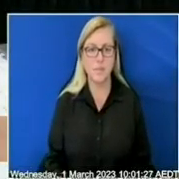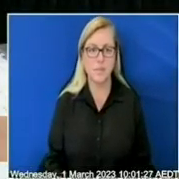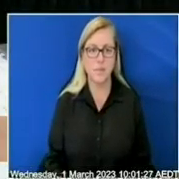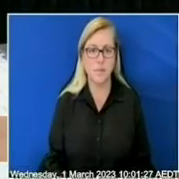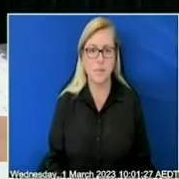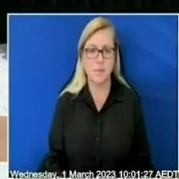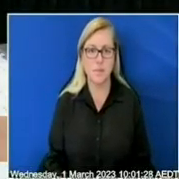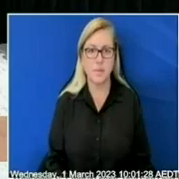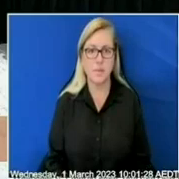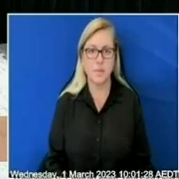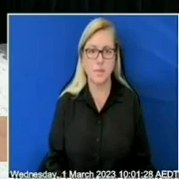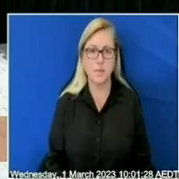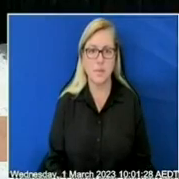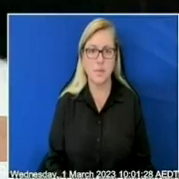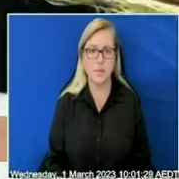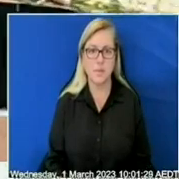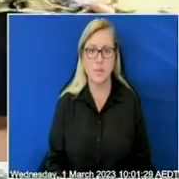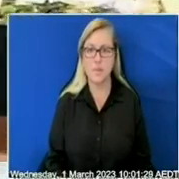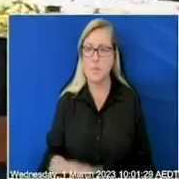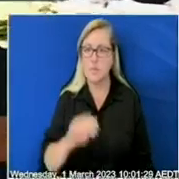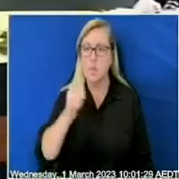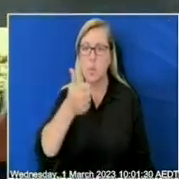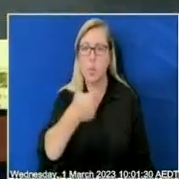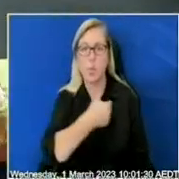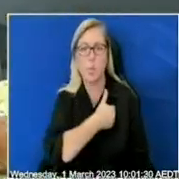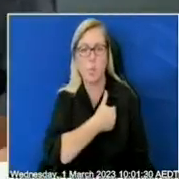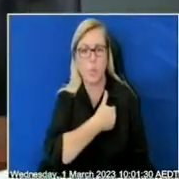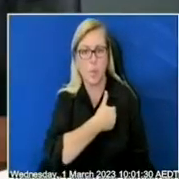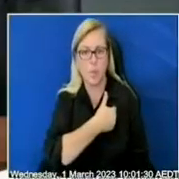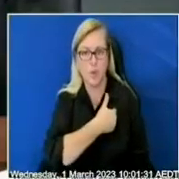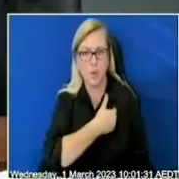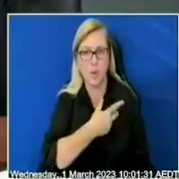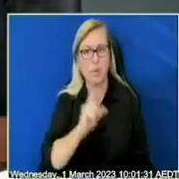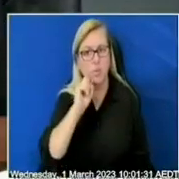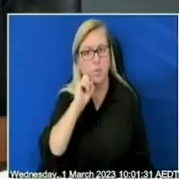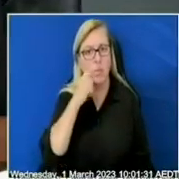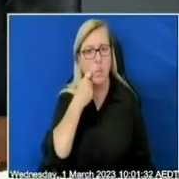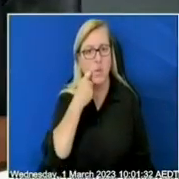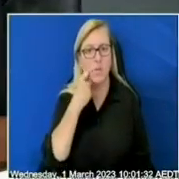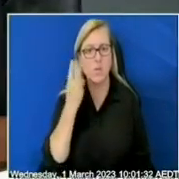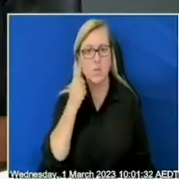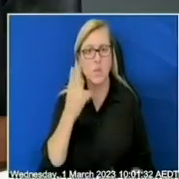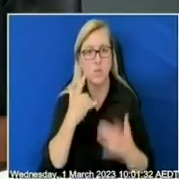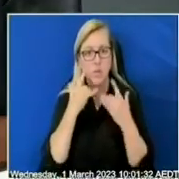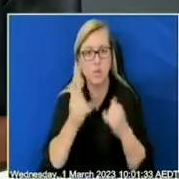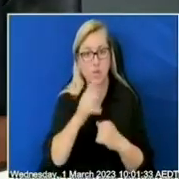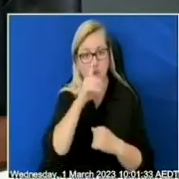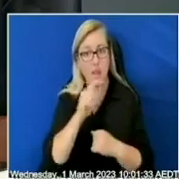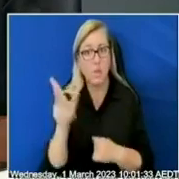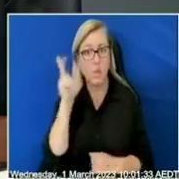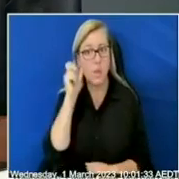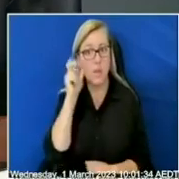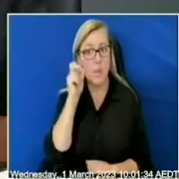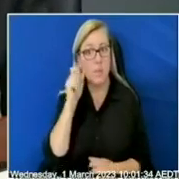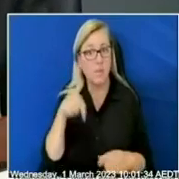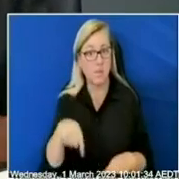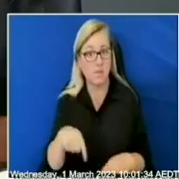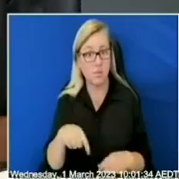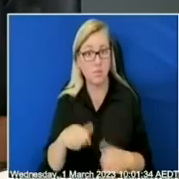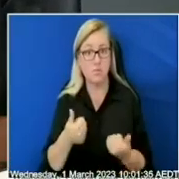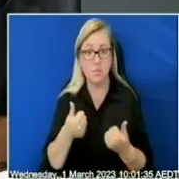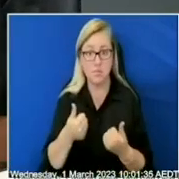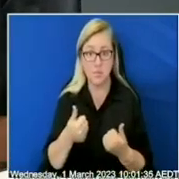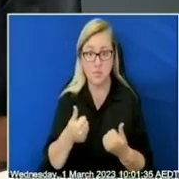Good morning. I'll just do a sound check. Can you hear me on the mic? Can you hear me properly? Yes, they said